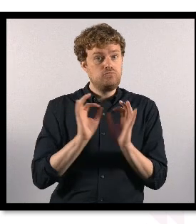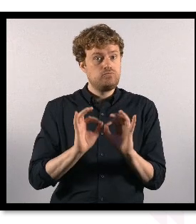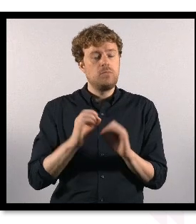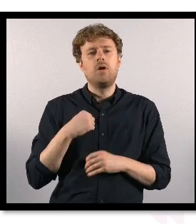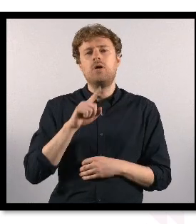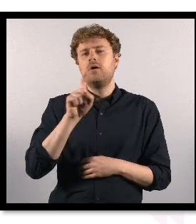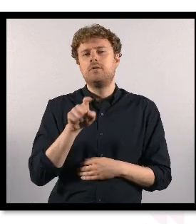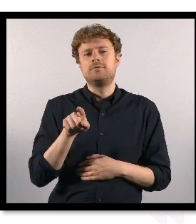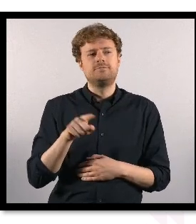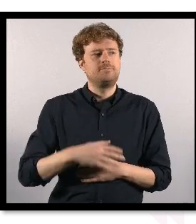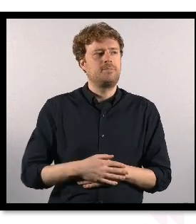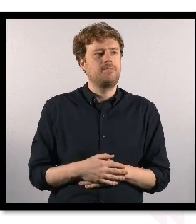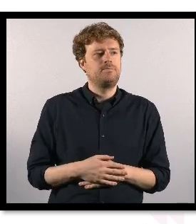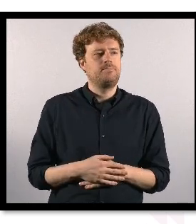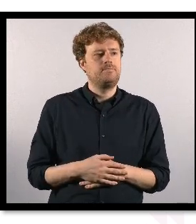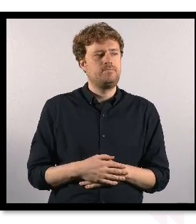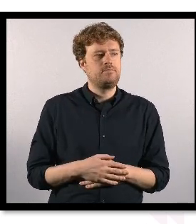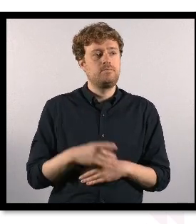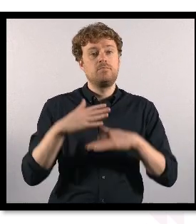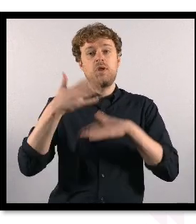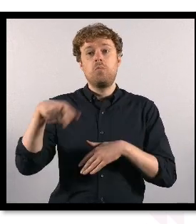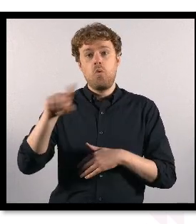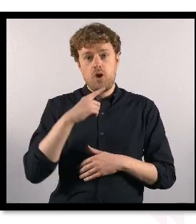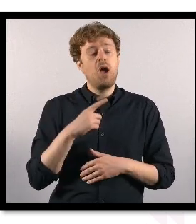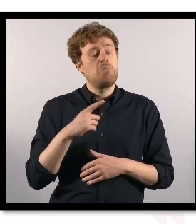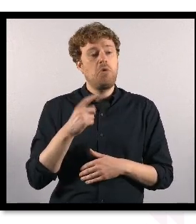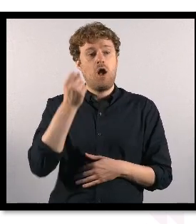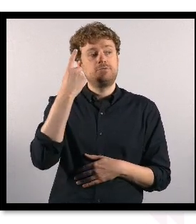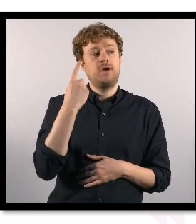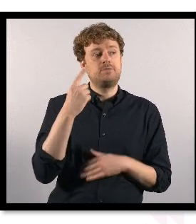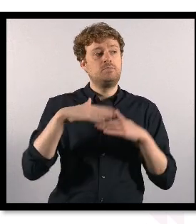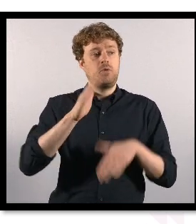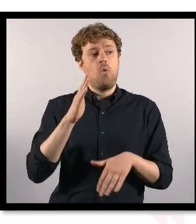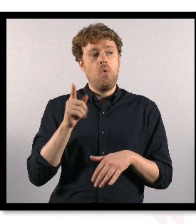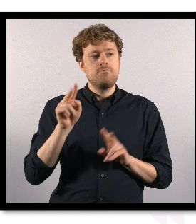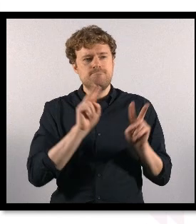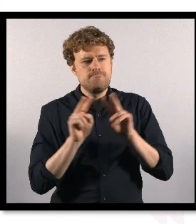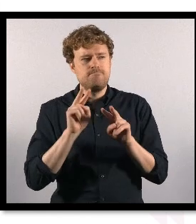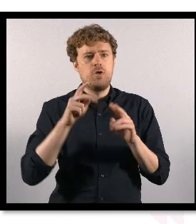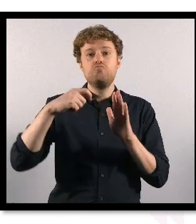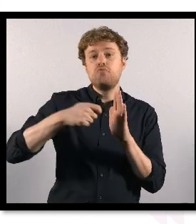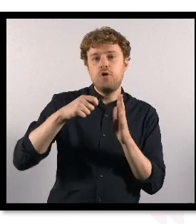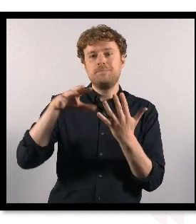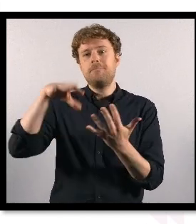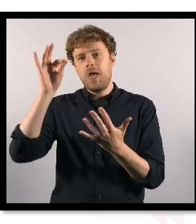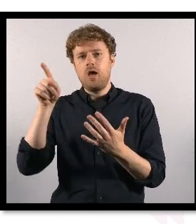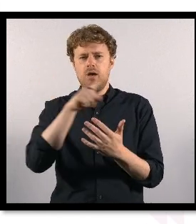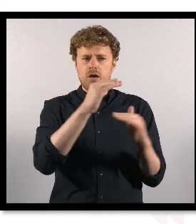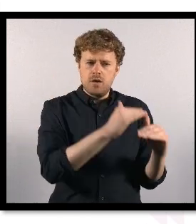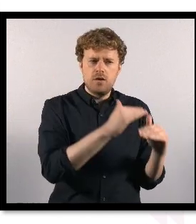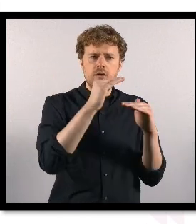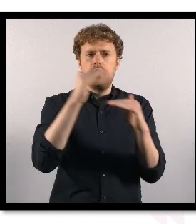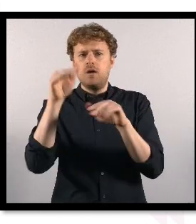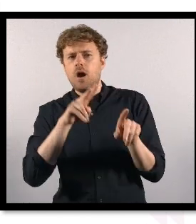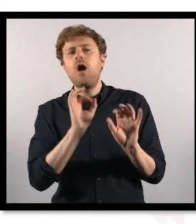sure. Can we discuss a little bit and validate that I have a good understanding? So the second question was, what can